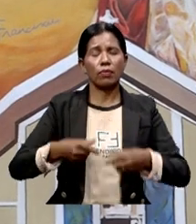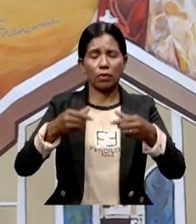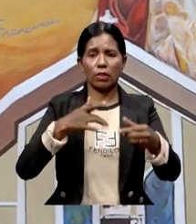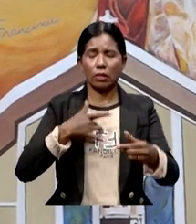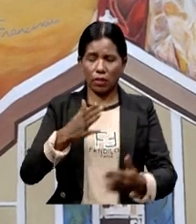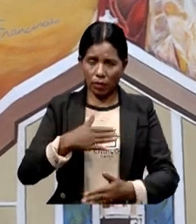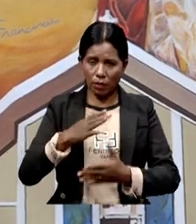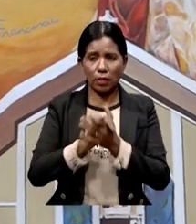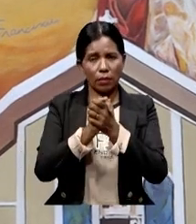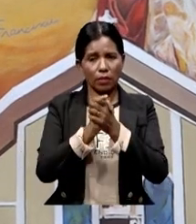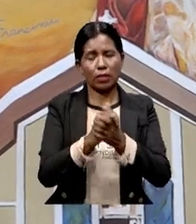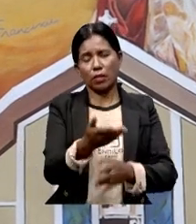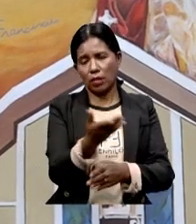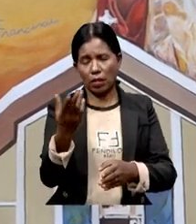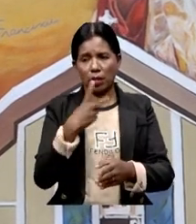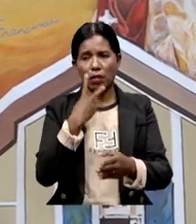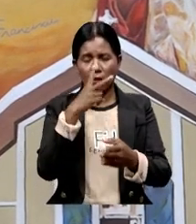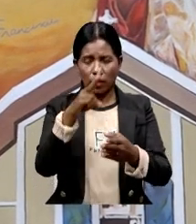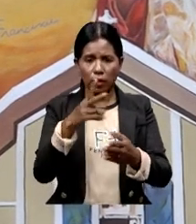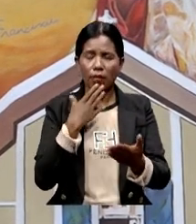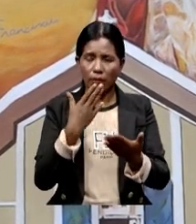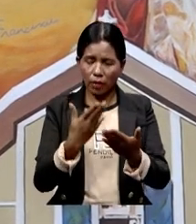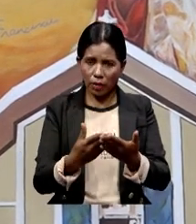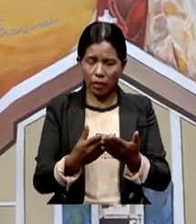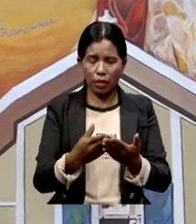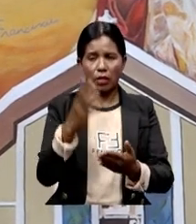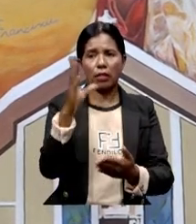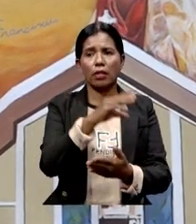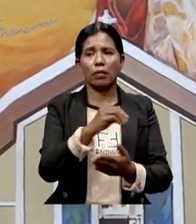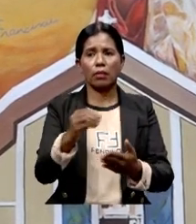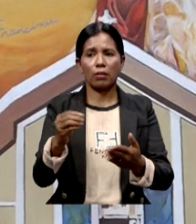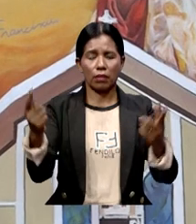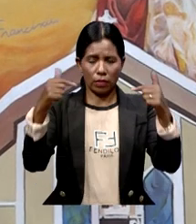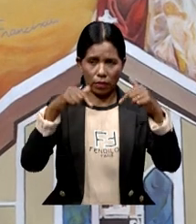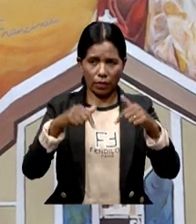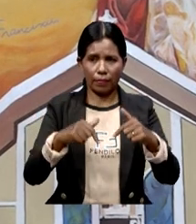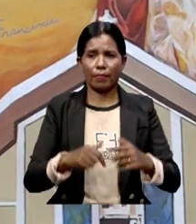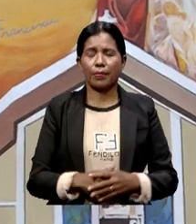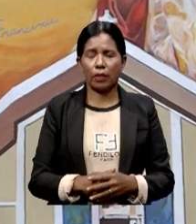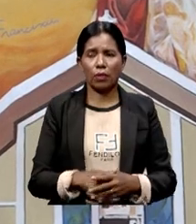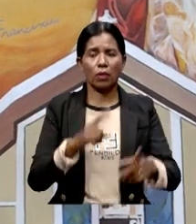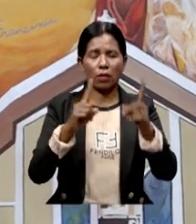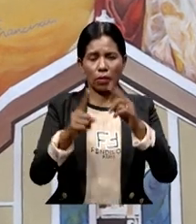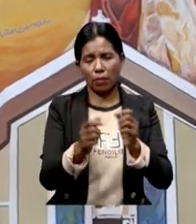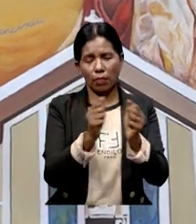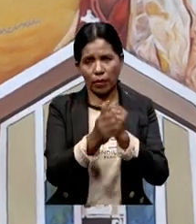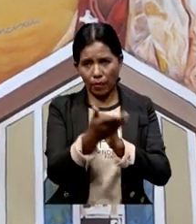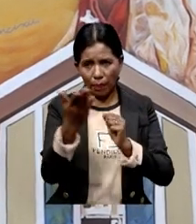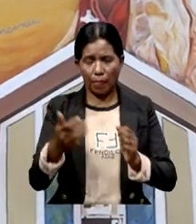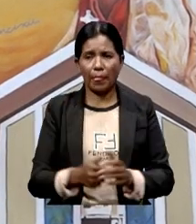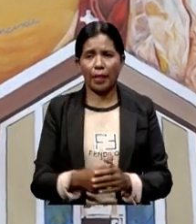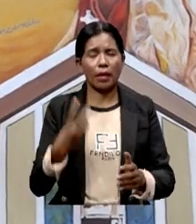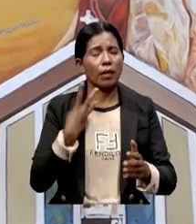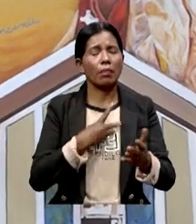I'm standing here on behalf of my other colleagues from the UN agencies to speak to you. And then we